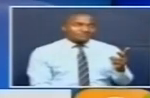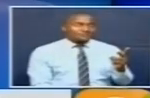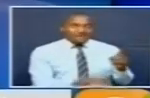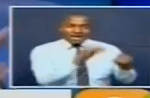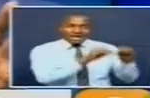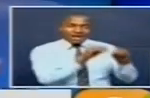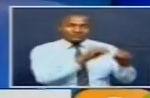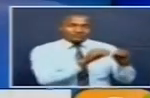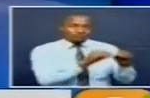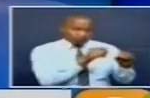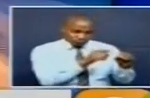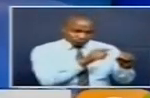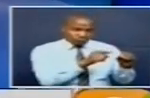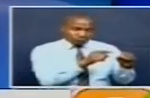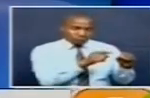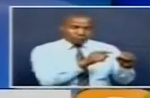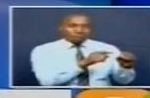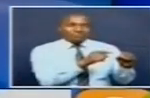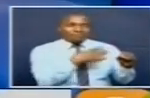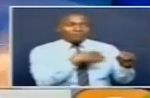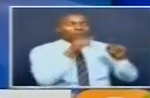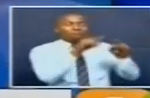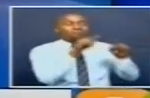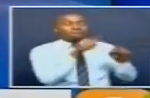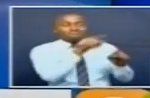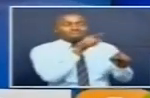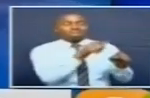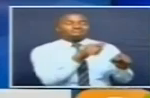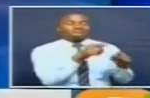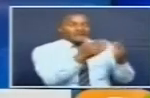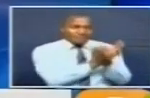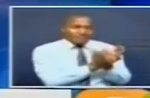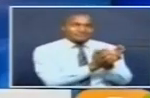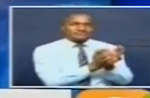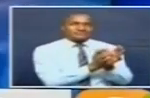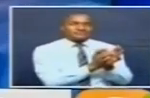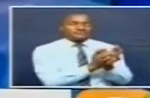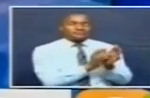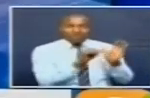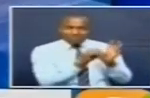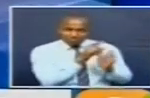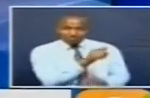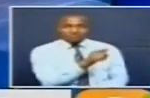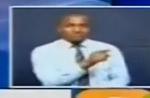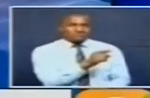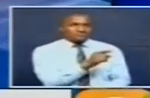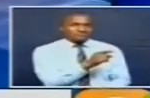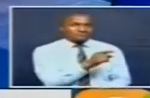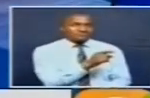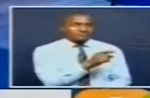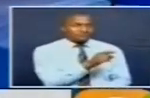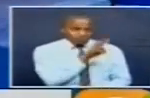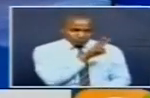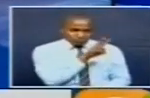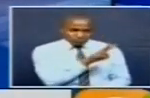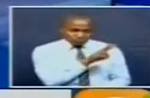tender which was awarded to Safran has also been criticized. There's been concerns about it, controversy around it. Ultimately, the two key tenders and components